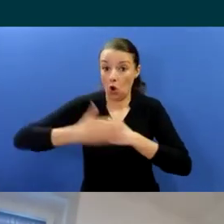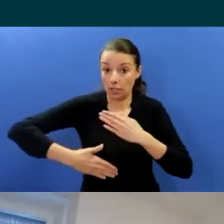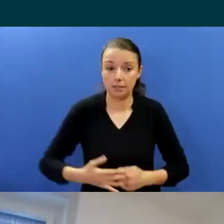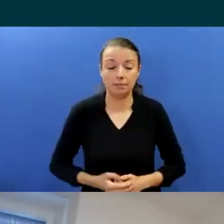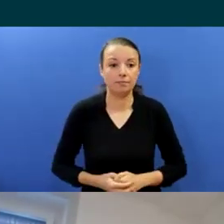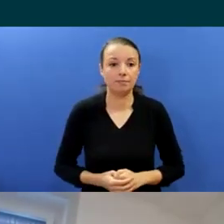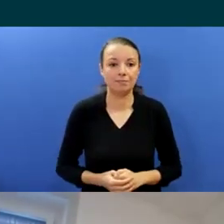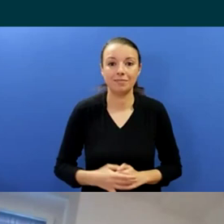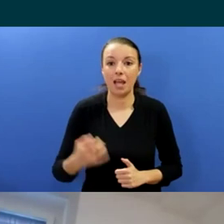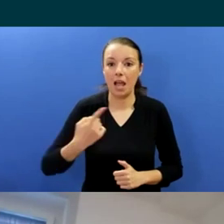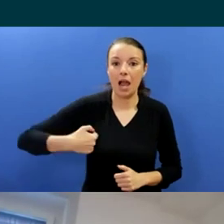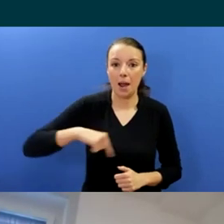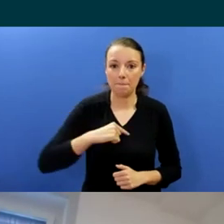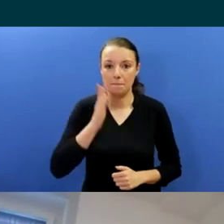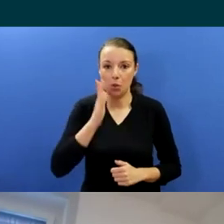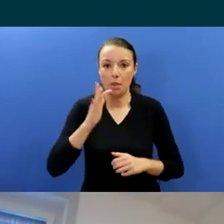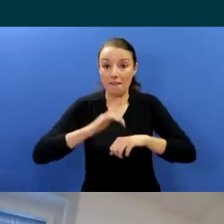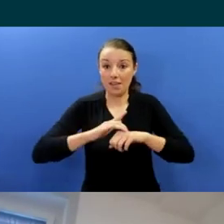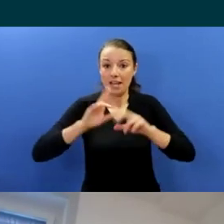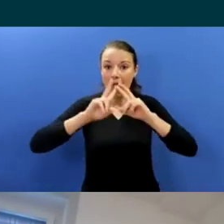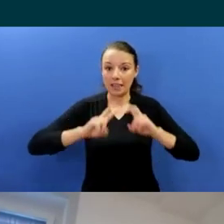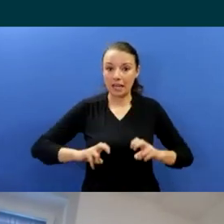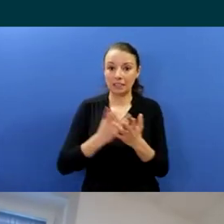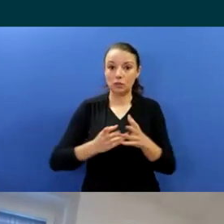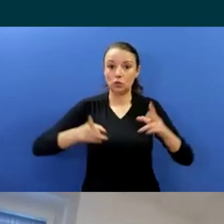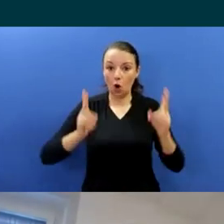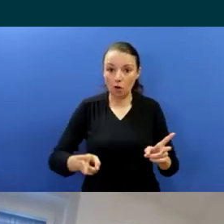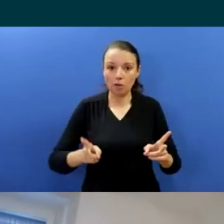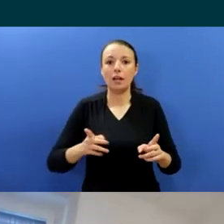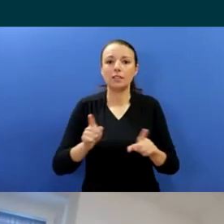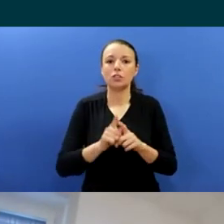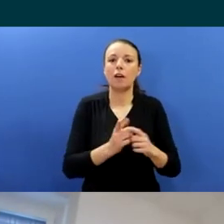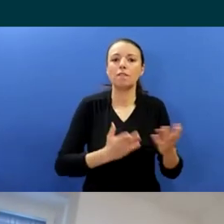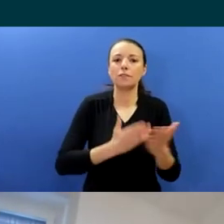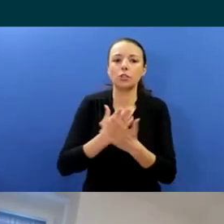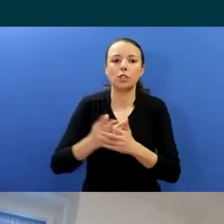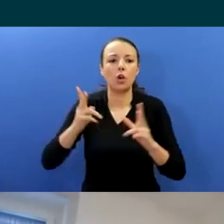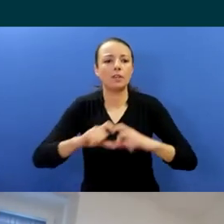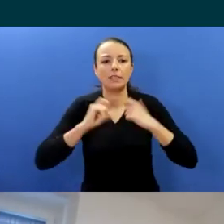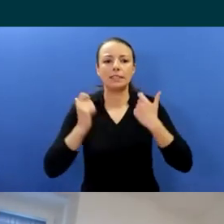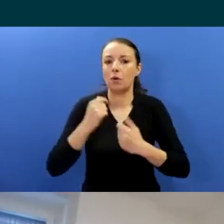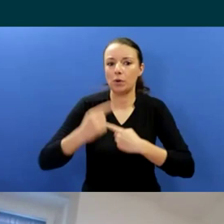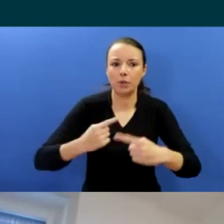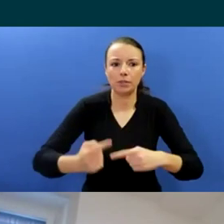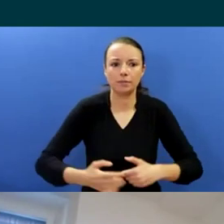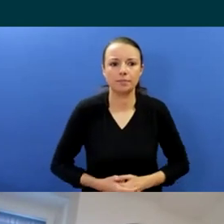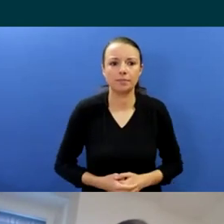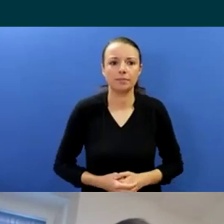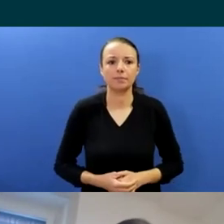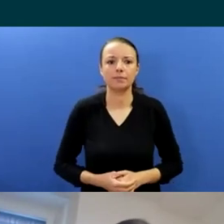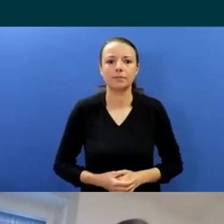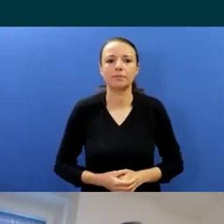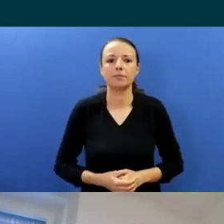analysis and draw final conclusions out of the whole process. So here, yeah, we